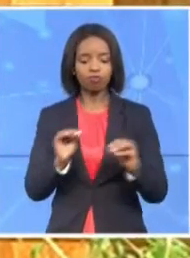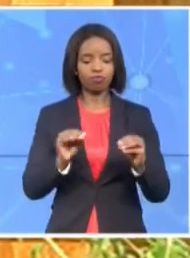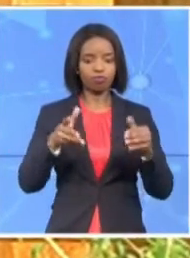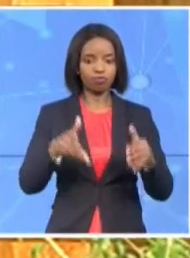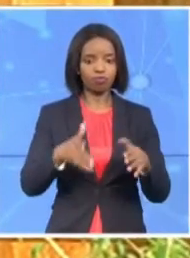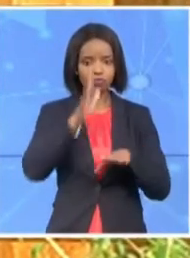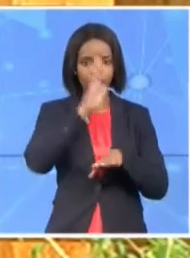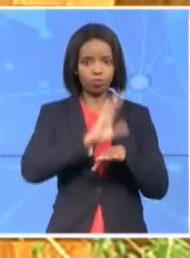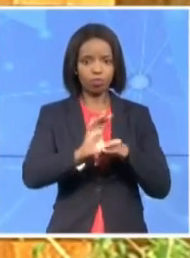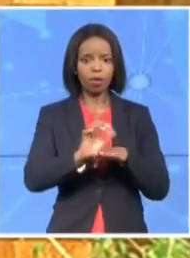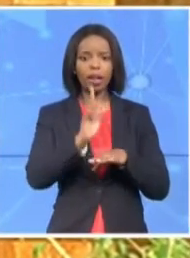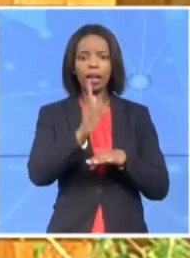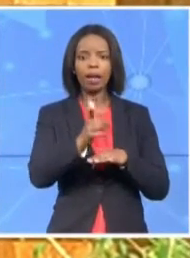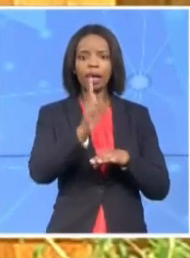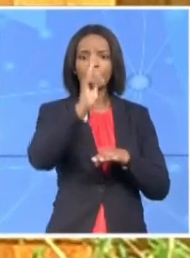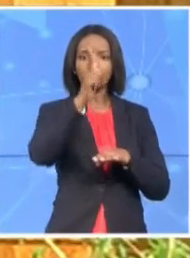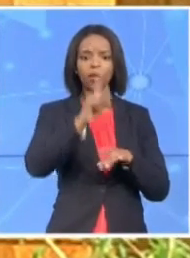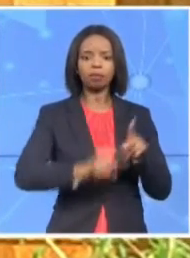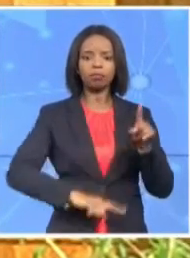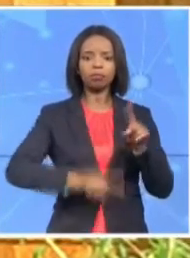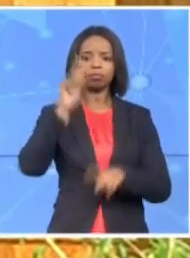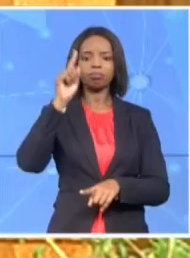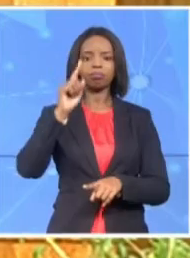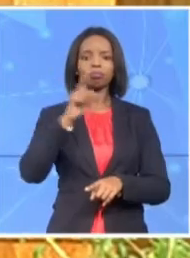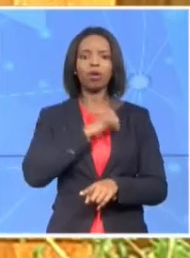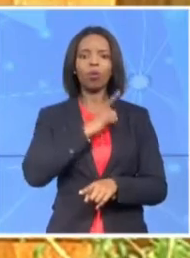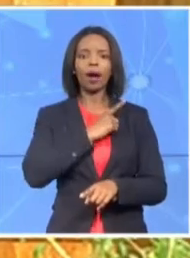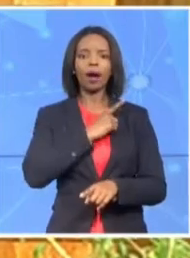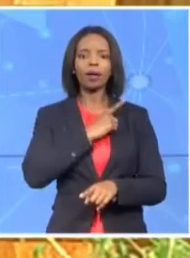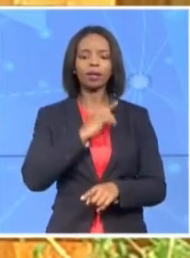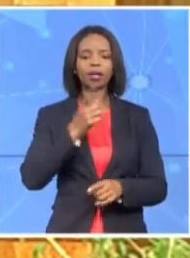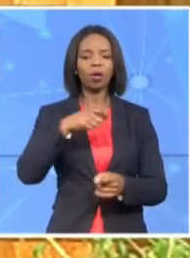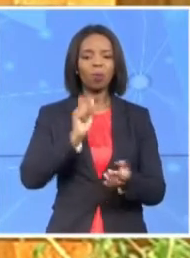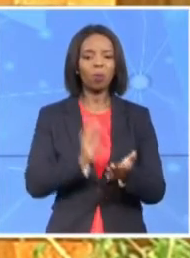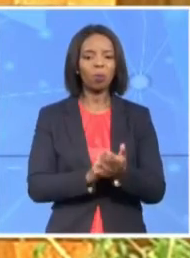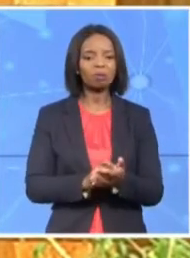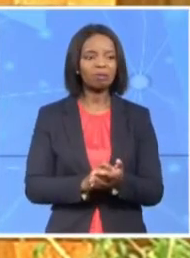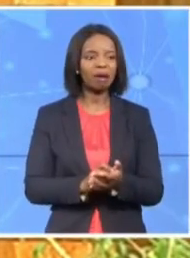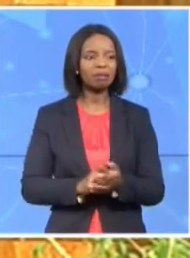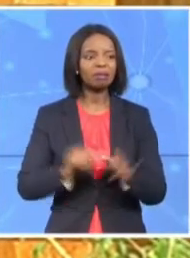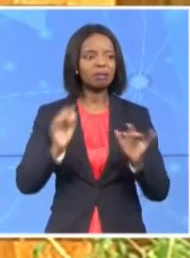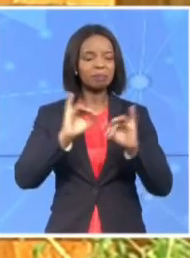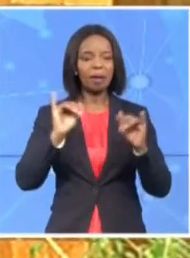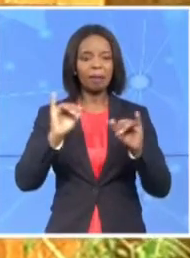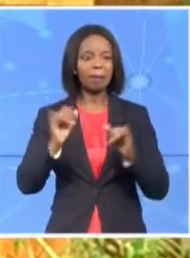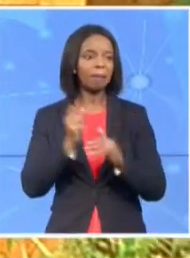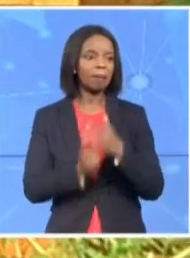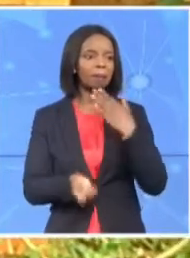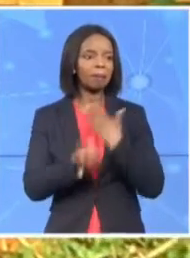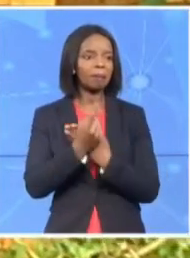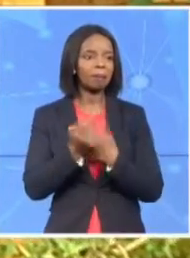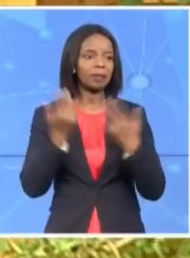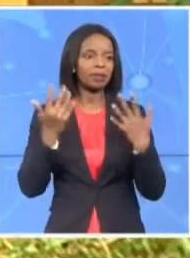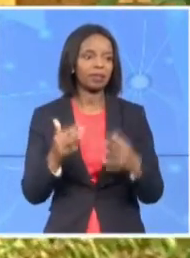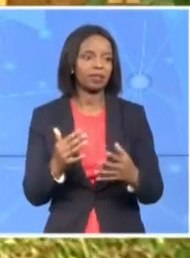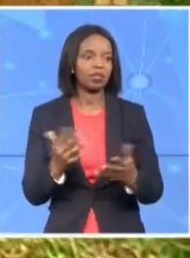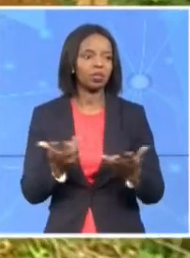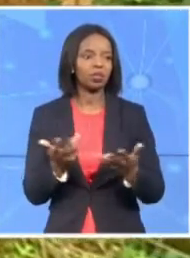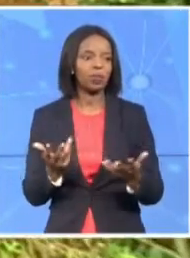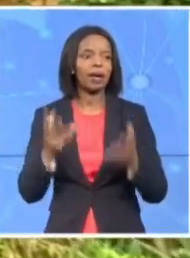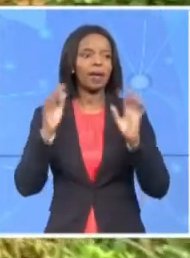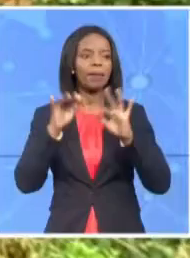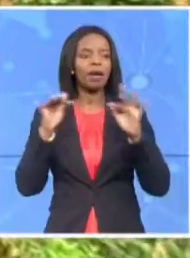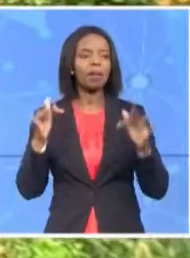some contractual havoc that was happening between the Department of Public Works and the contractor. As you can